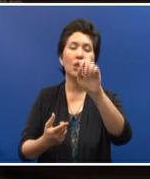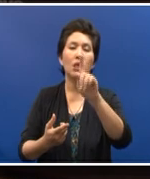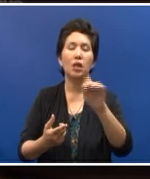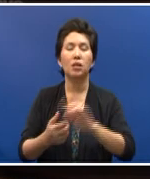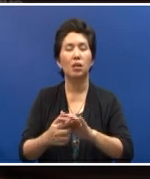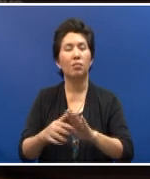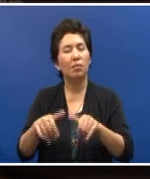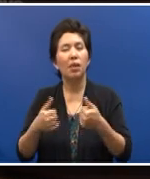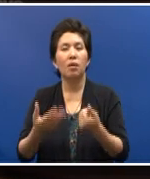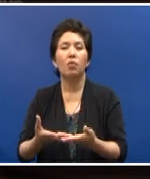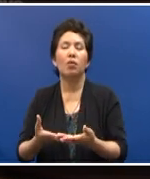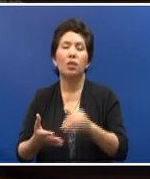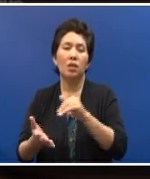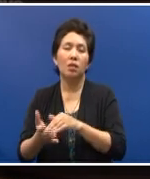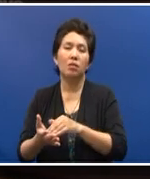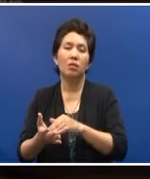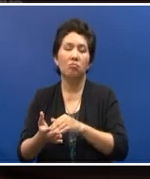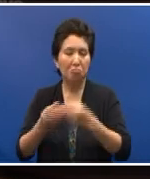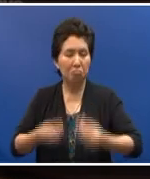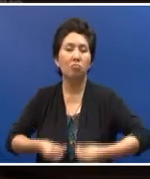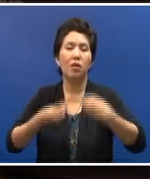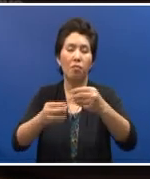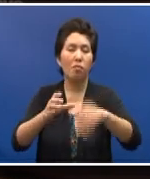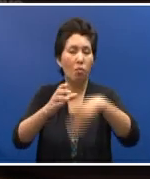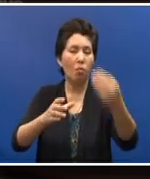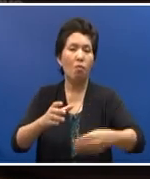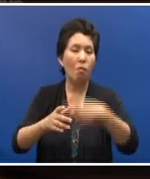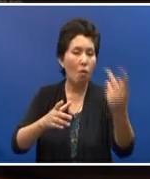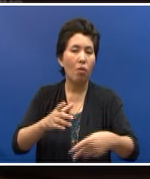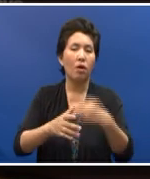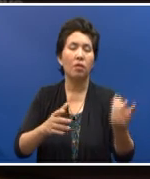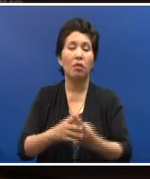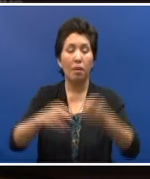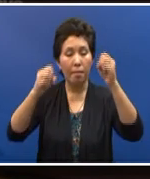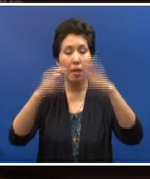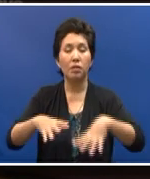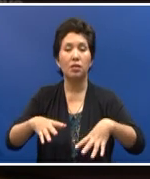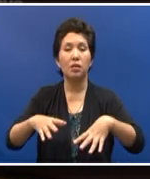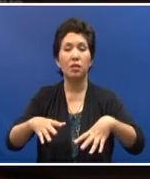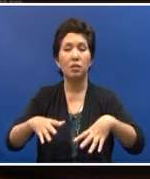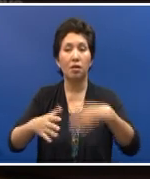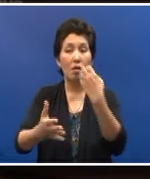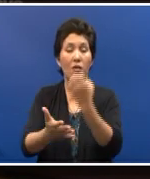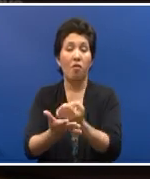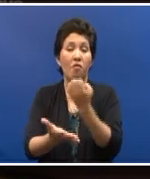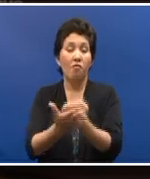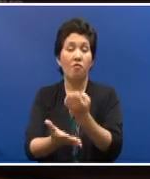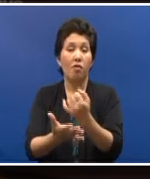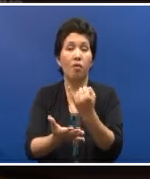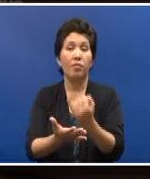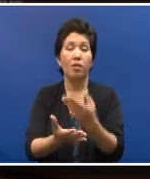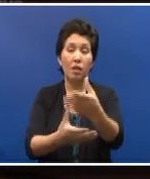this high level of productivity requires a major investment in terms of workforce